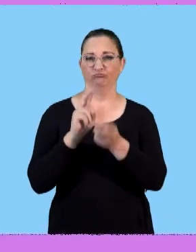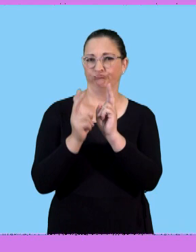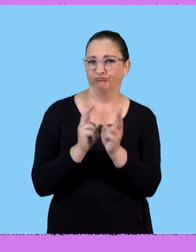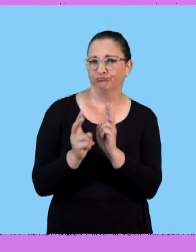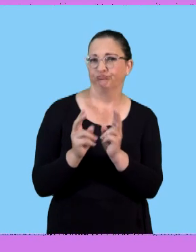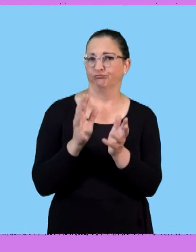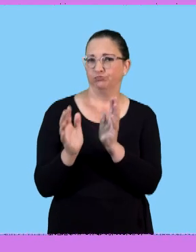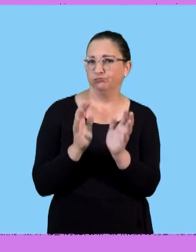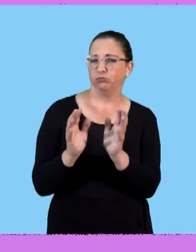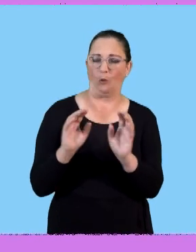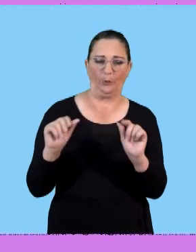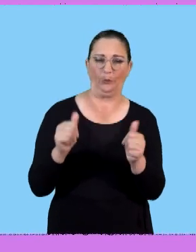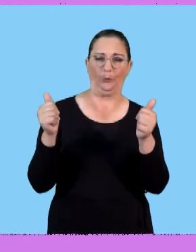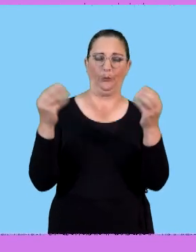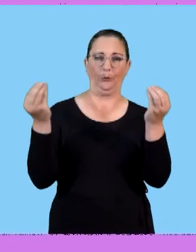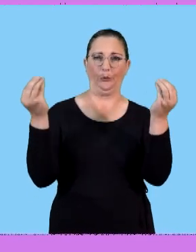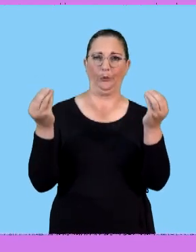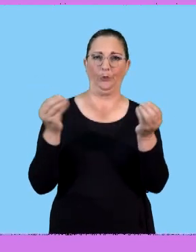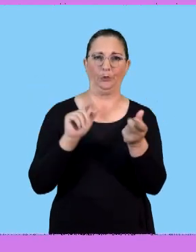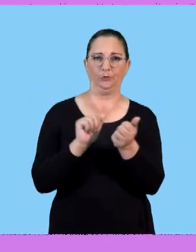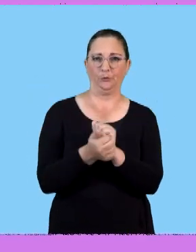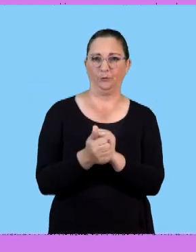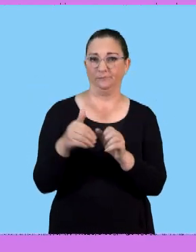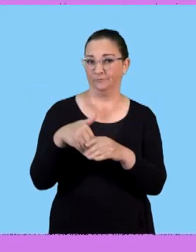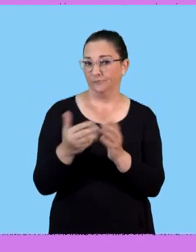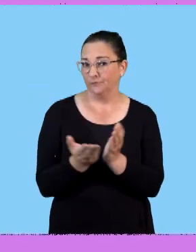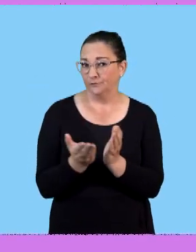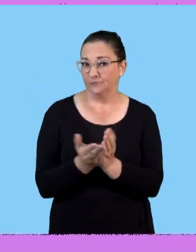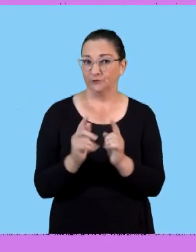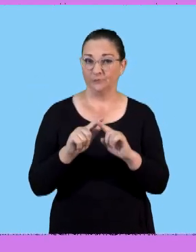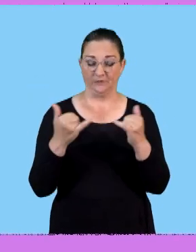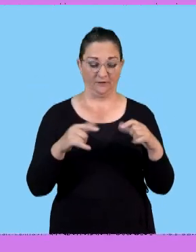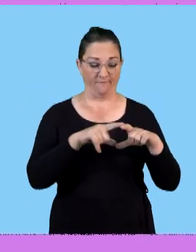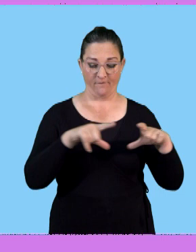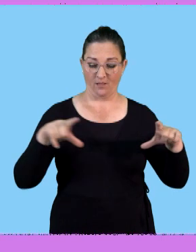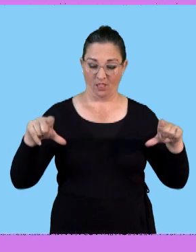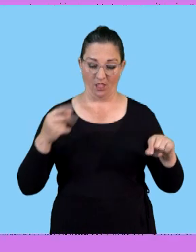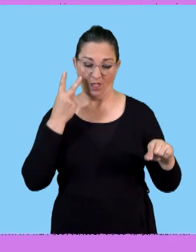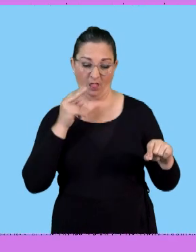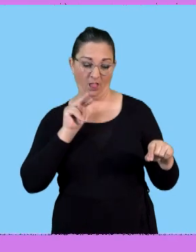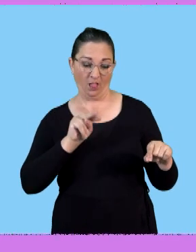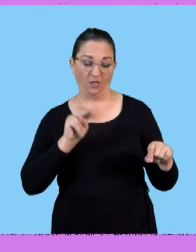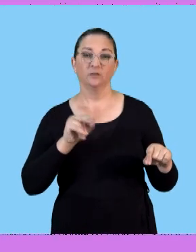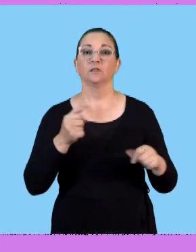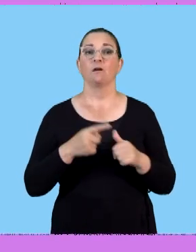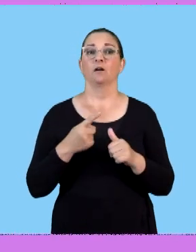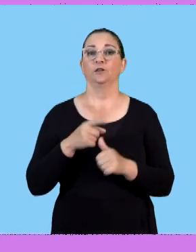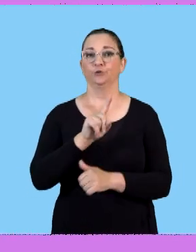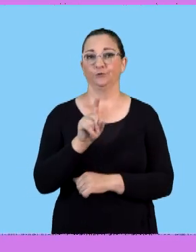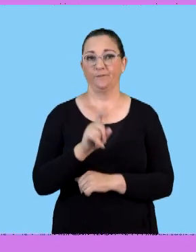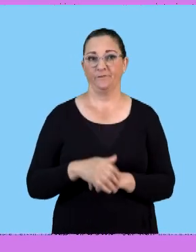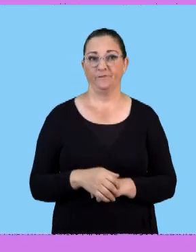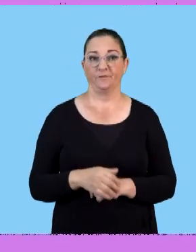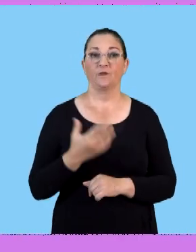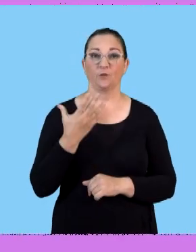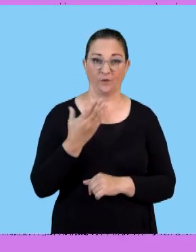highly rated and very popular sport in schools. Refer to the diagram of the soccer field and answer the questions that follow. Now here we